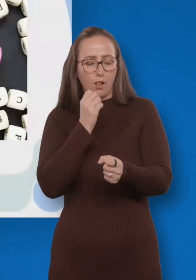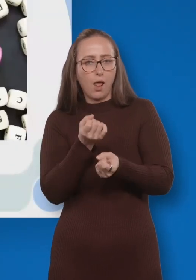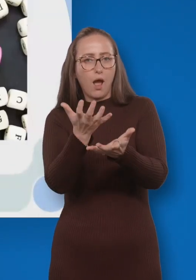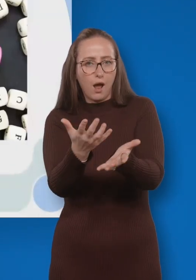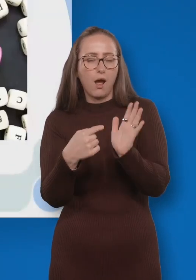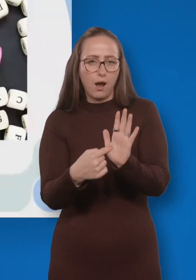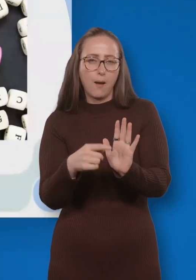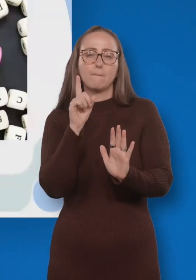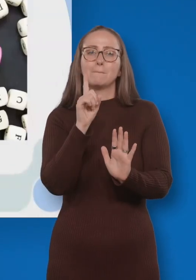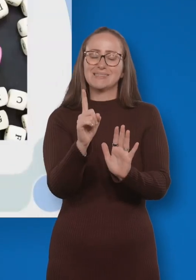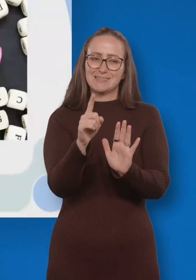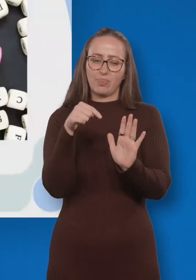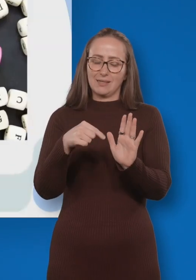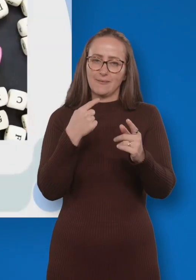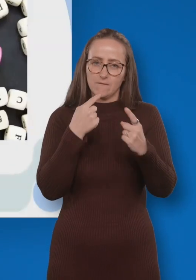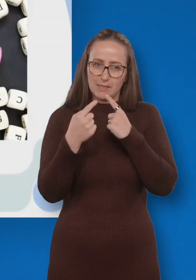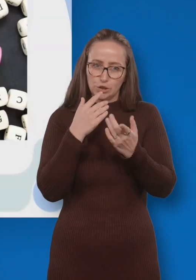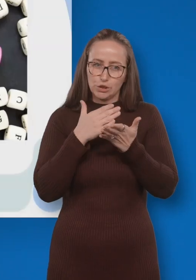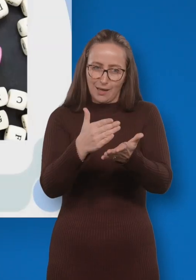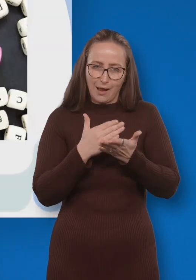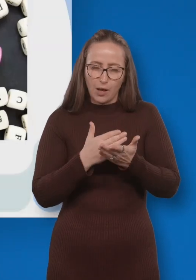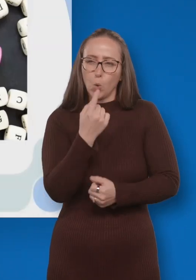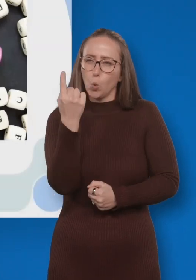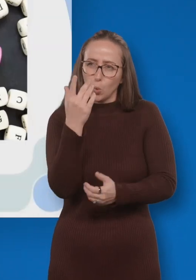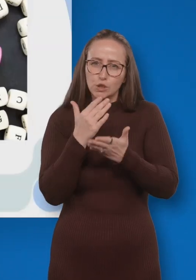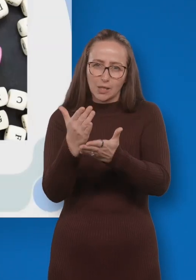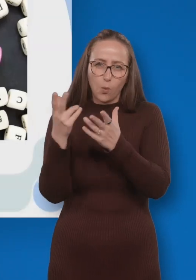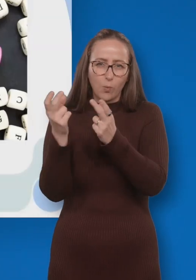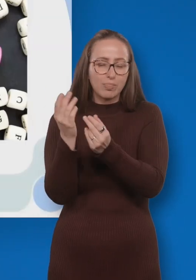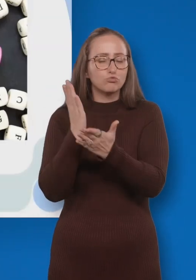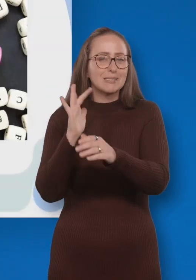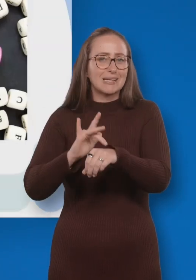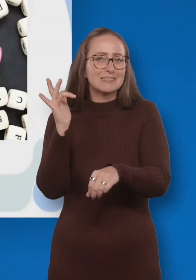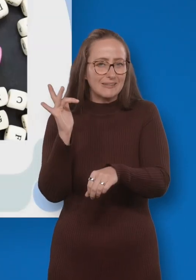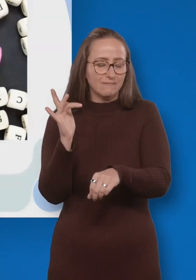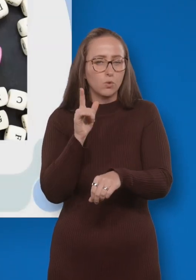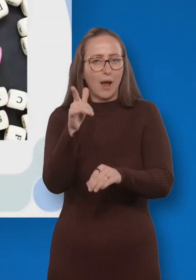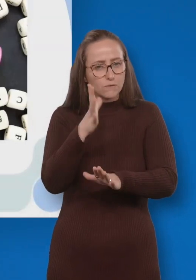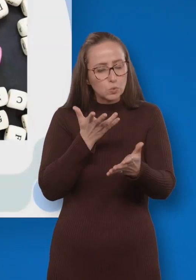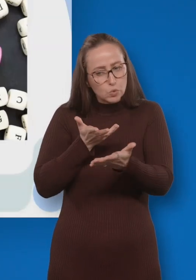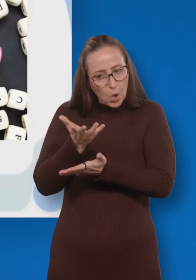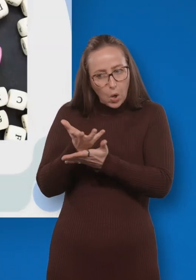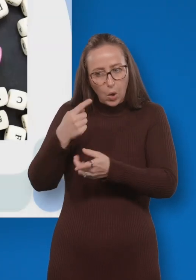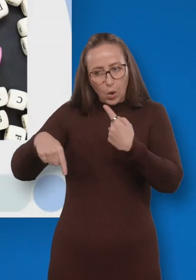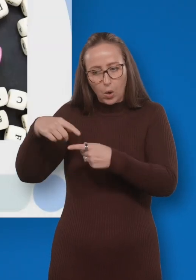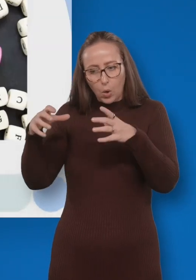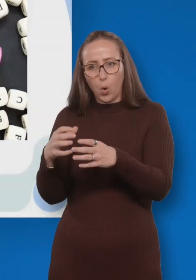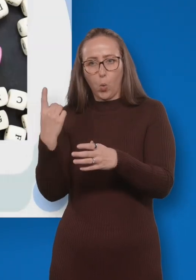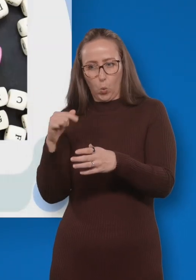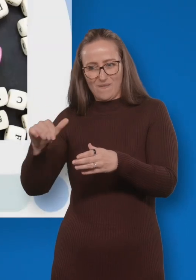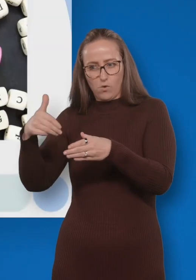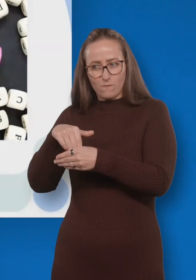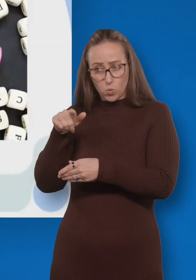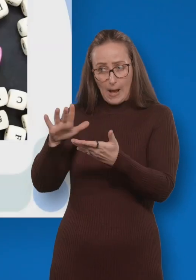But how you share that data and who you share it with, I think, is a sensitive issue that you need to talk to people who are involved about what they're willing to share,